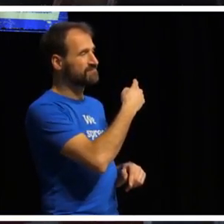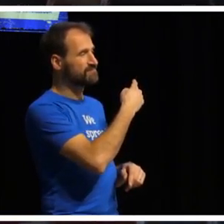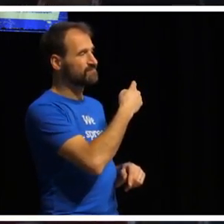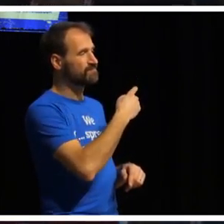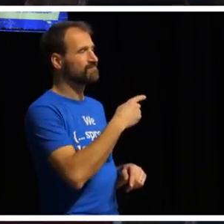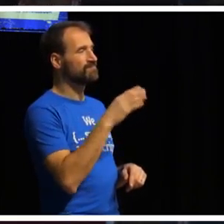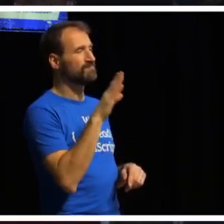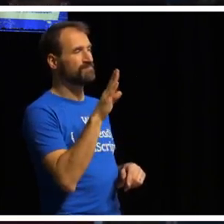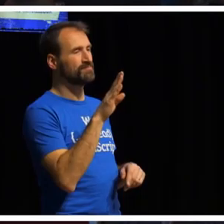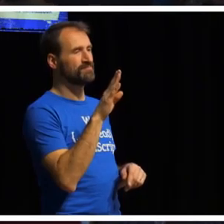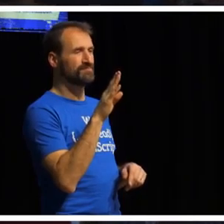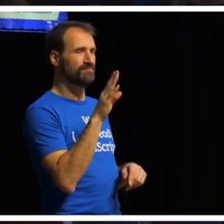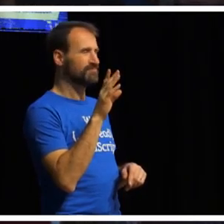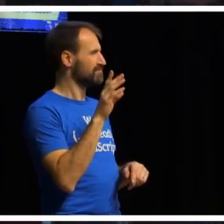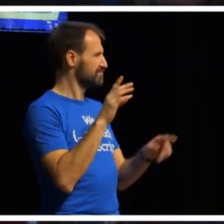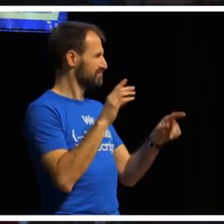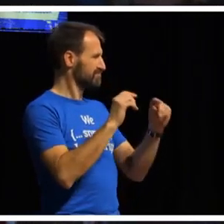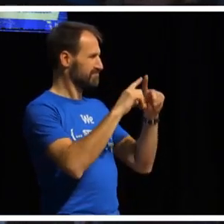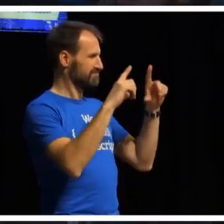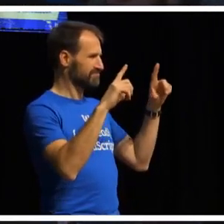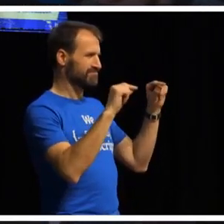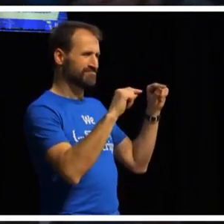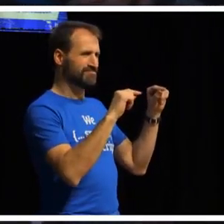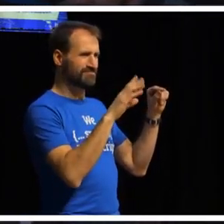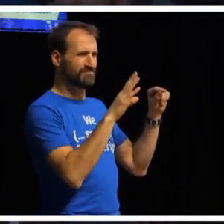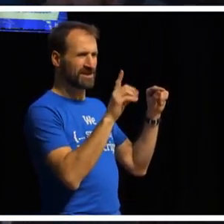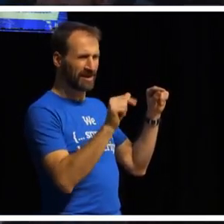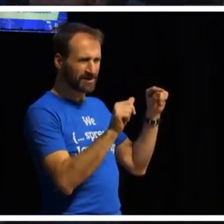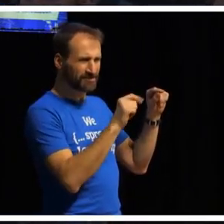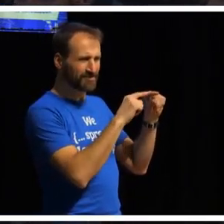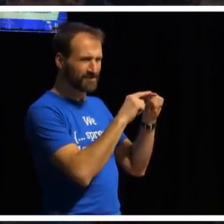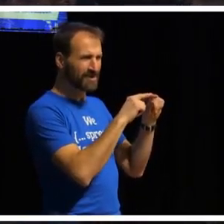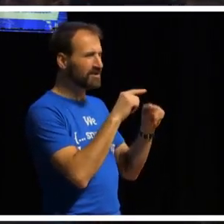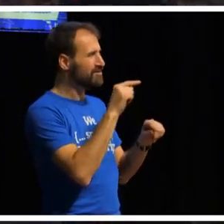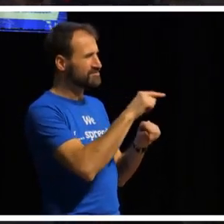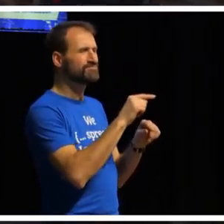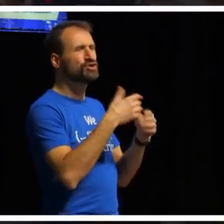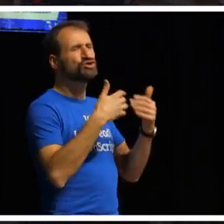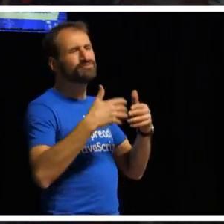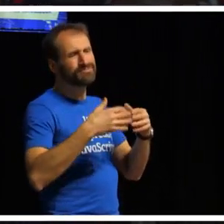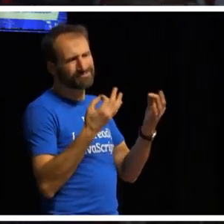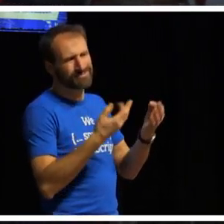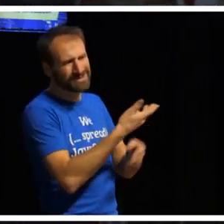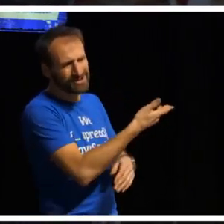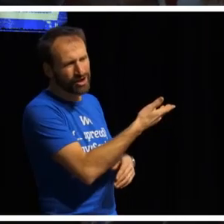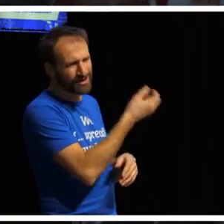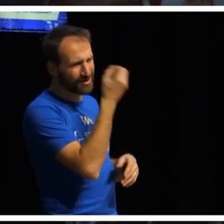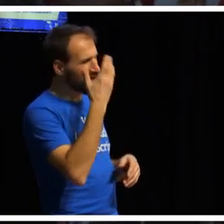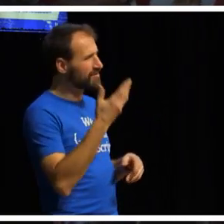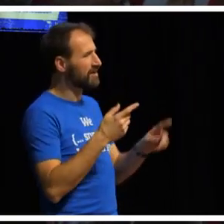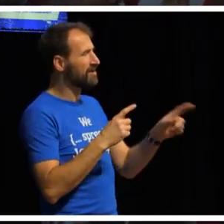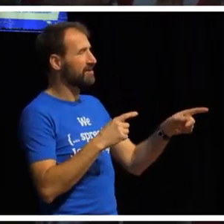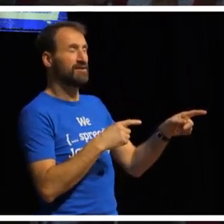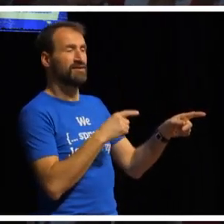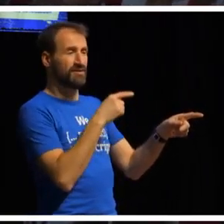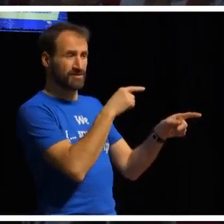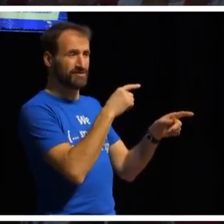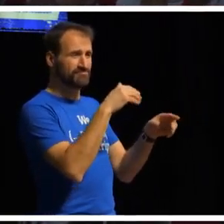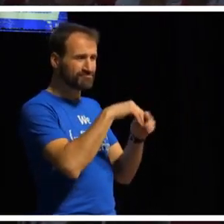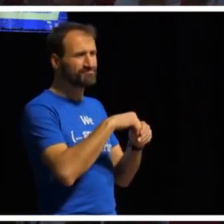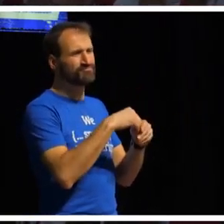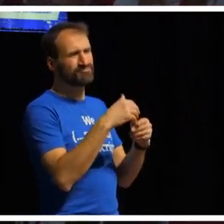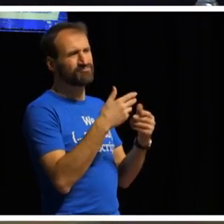toy. Now, probably if you'd installed the application for this toy on your Android phone, it would have used up, you know,